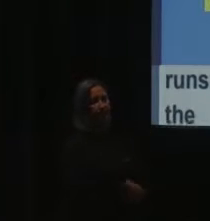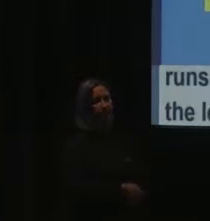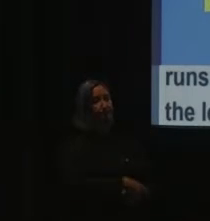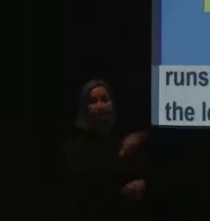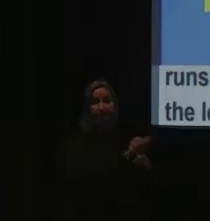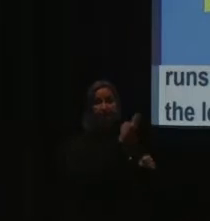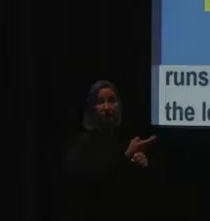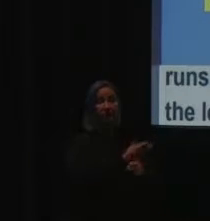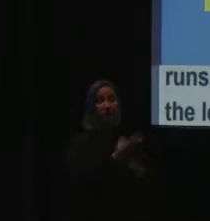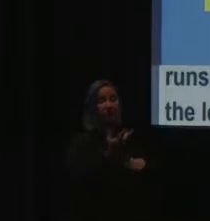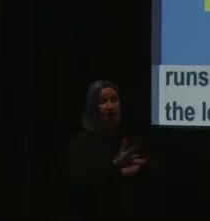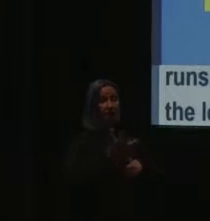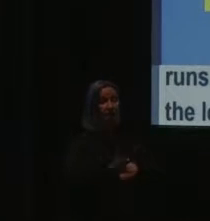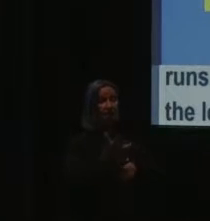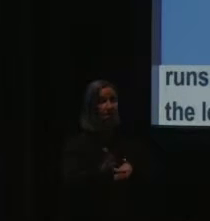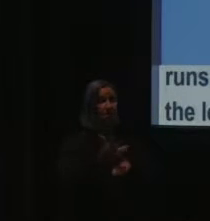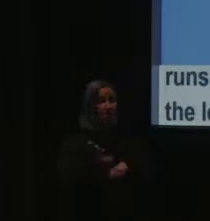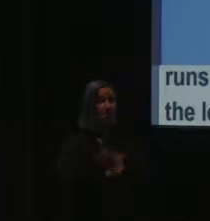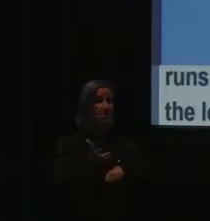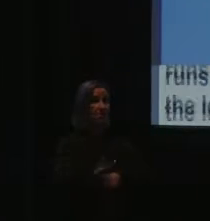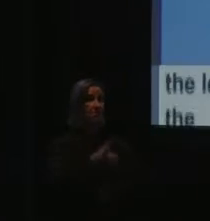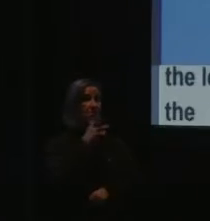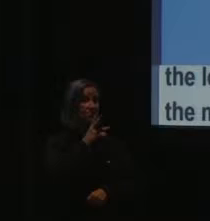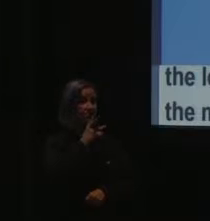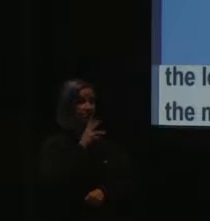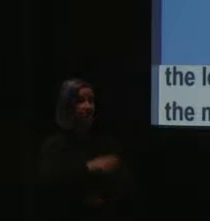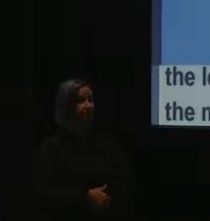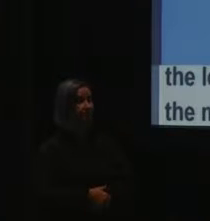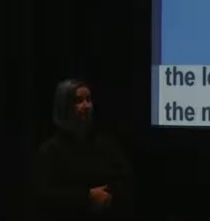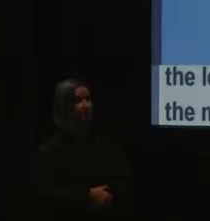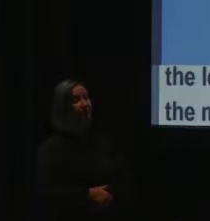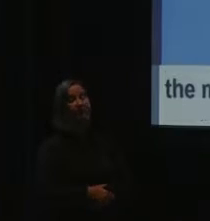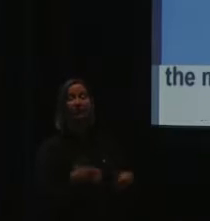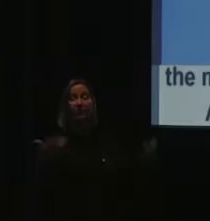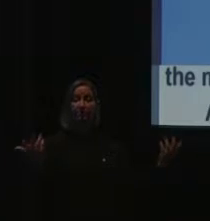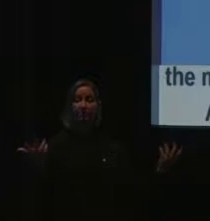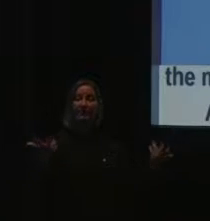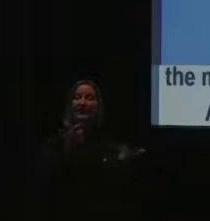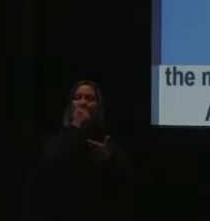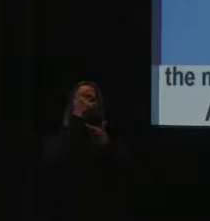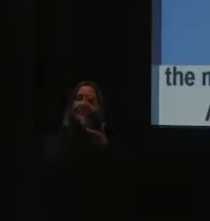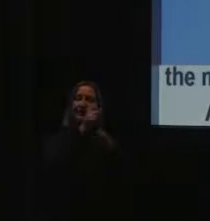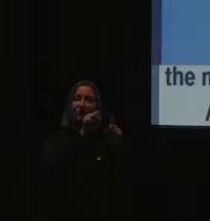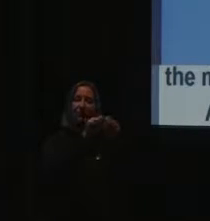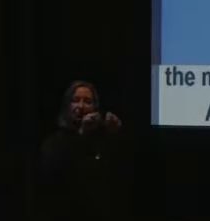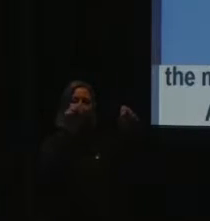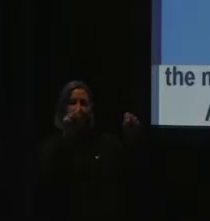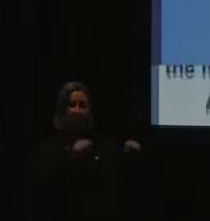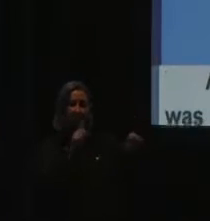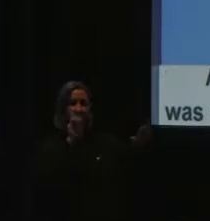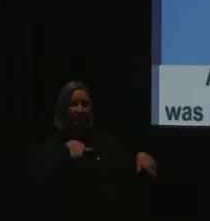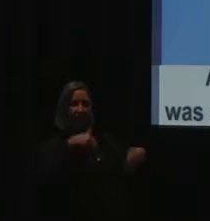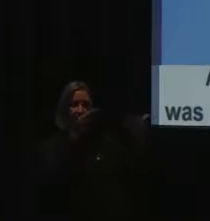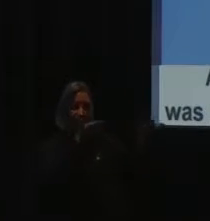the most water if there is one in a home. All of this brings us to an interesting paradox that was posed many years ago, the